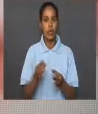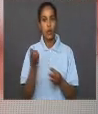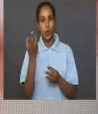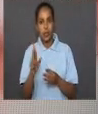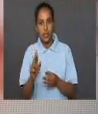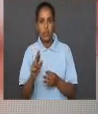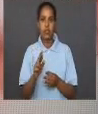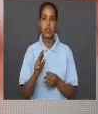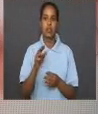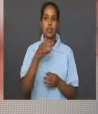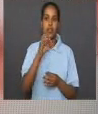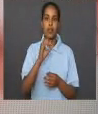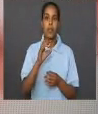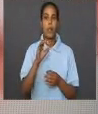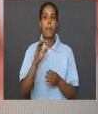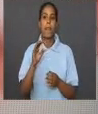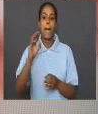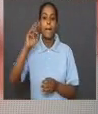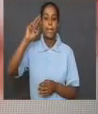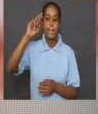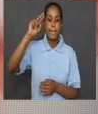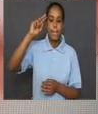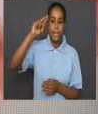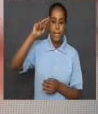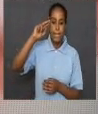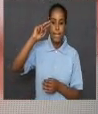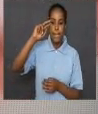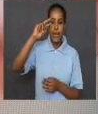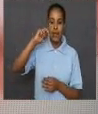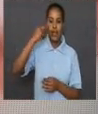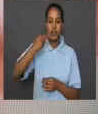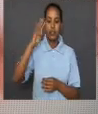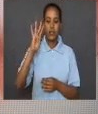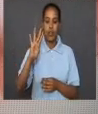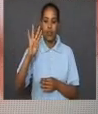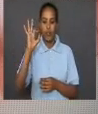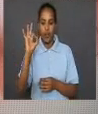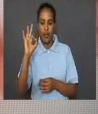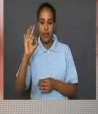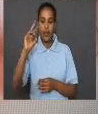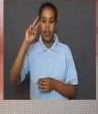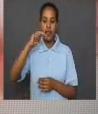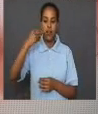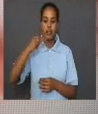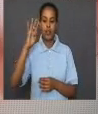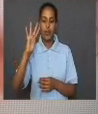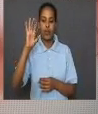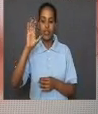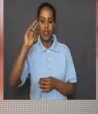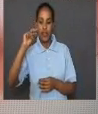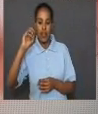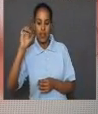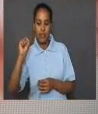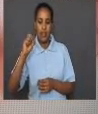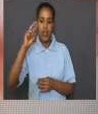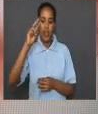the solutions of ammonium fluoride, ammonium thiocyanate, and